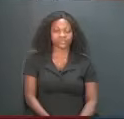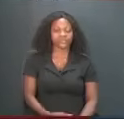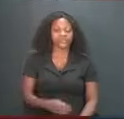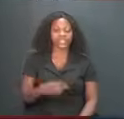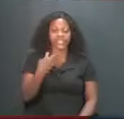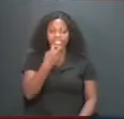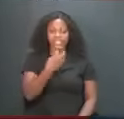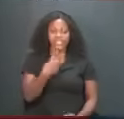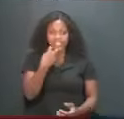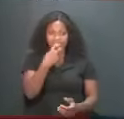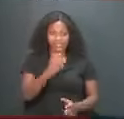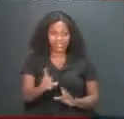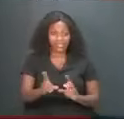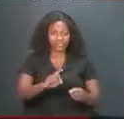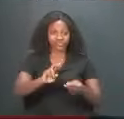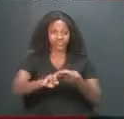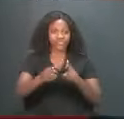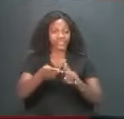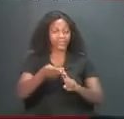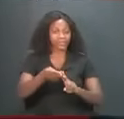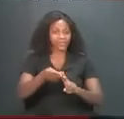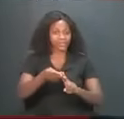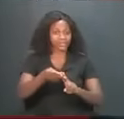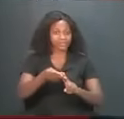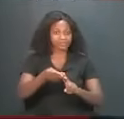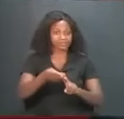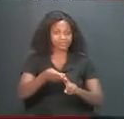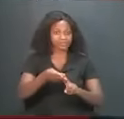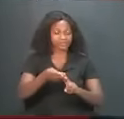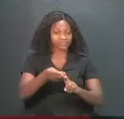item number 33.